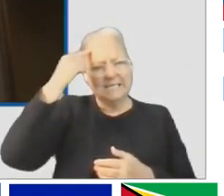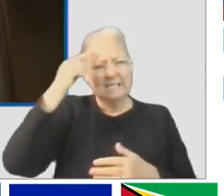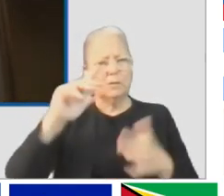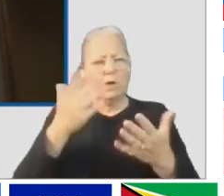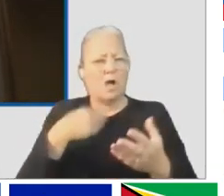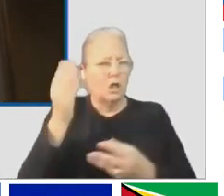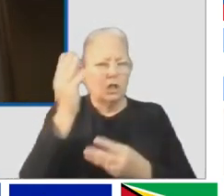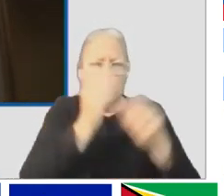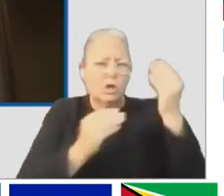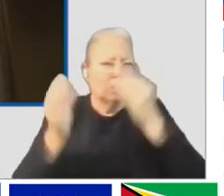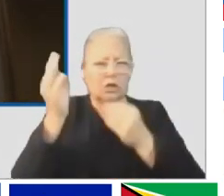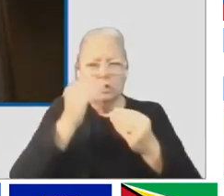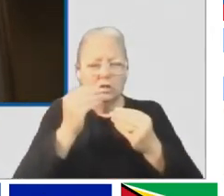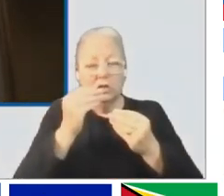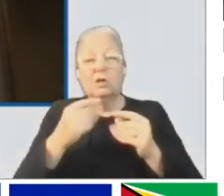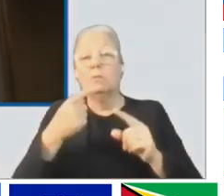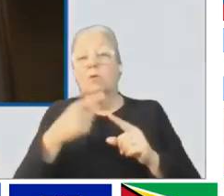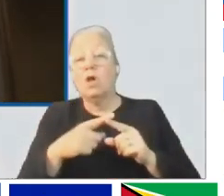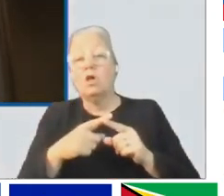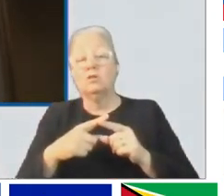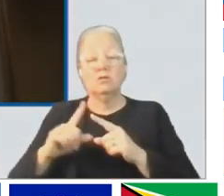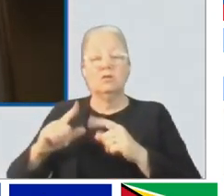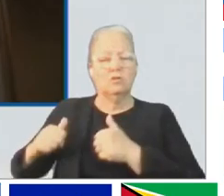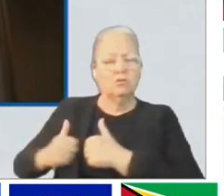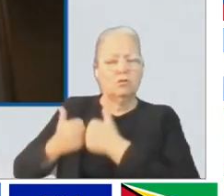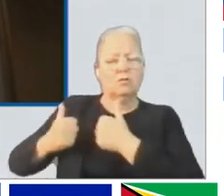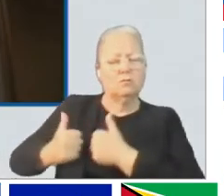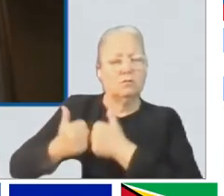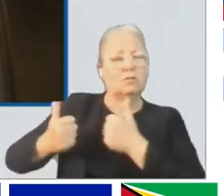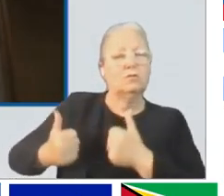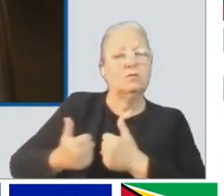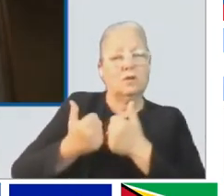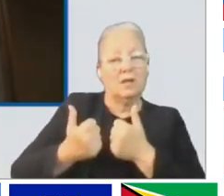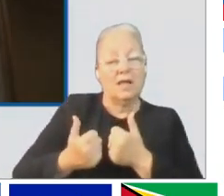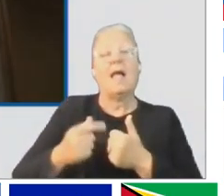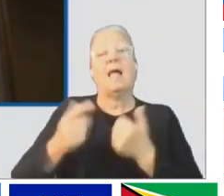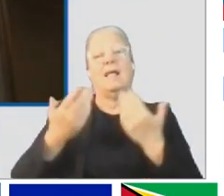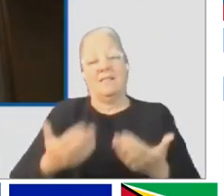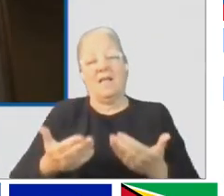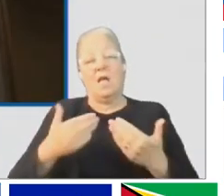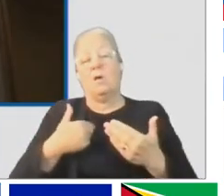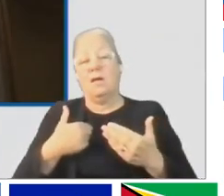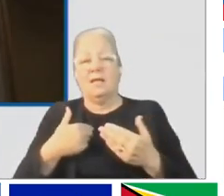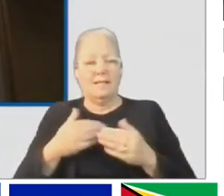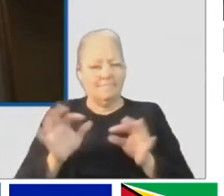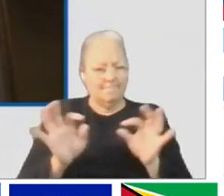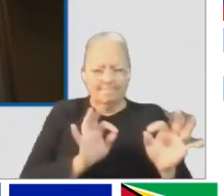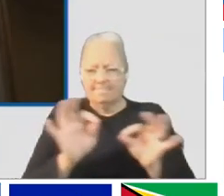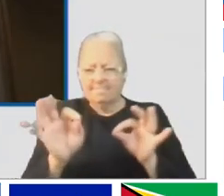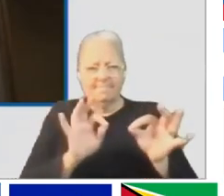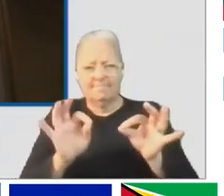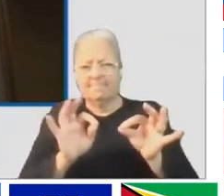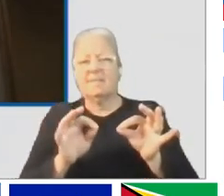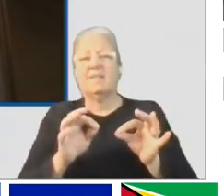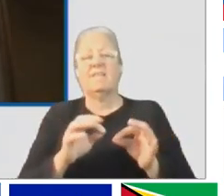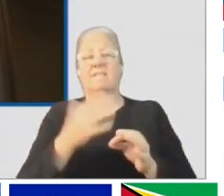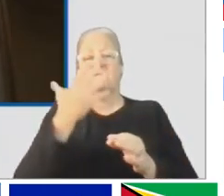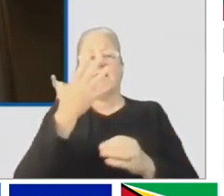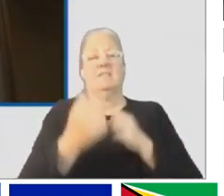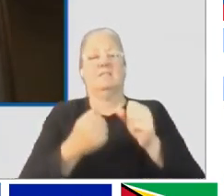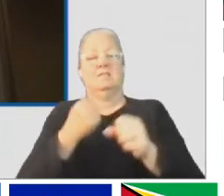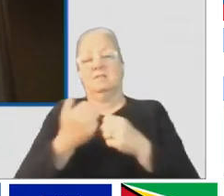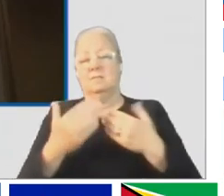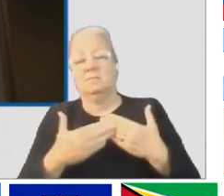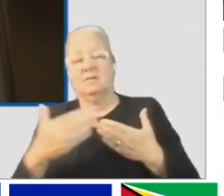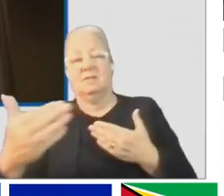unprecedented challenges over the past few years as it's developing its next 5-year strategic plan. There are many dimensions of disaster risk reduction, and